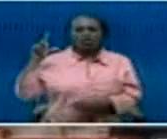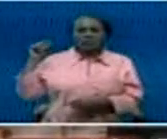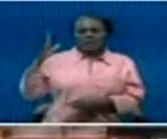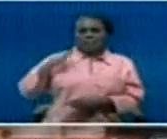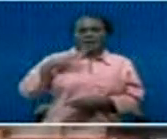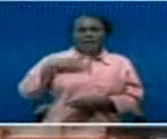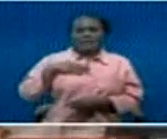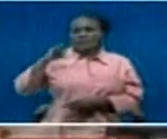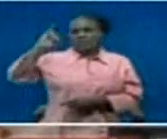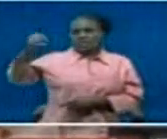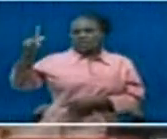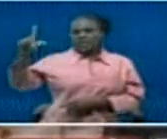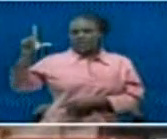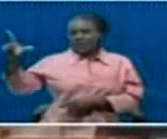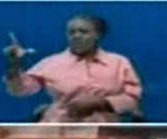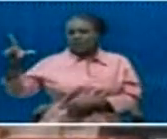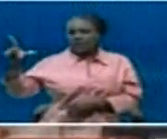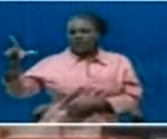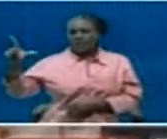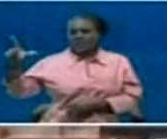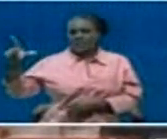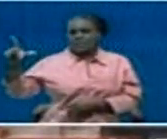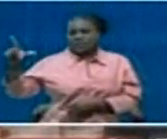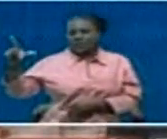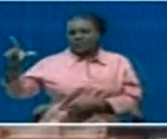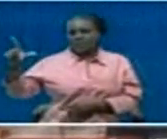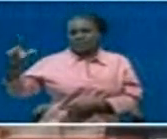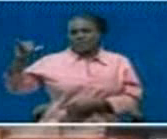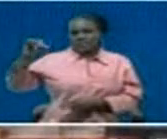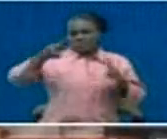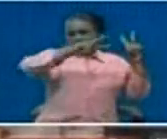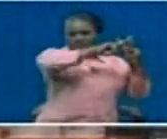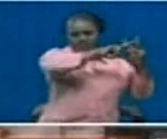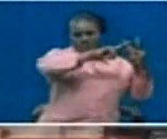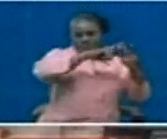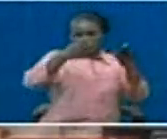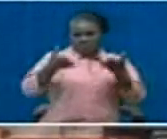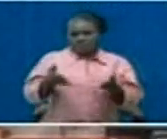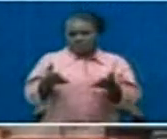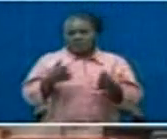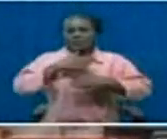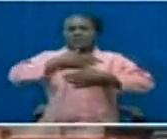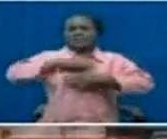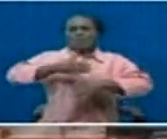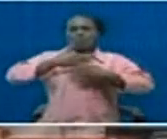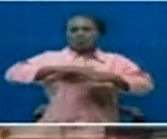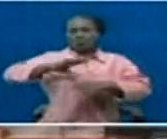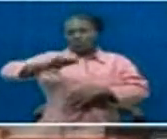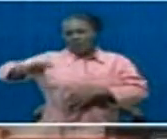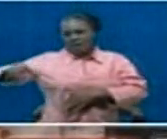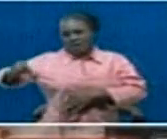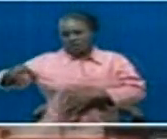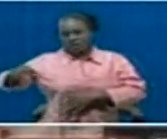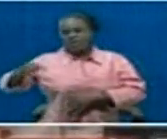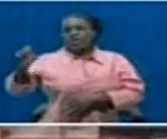handle is at Koinange Jeff, and the hashtag is JKL. The hashtag tonight should just be Samburu County, because